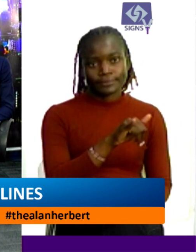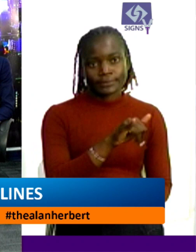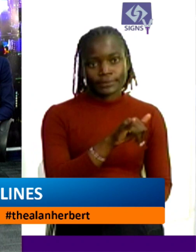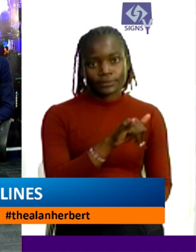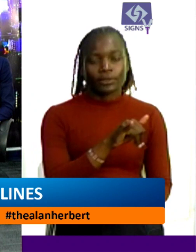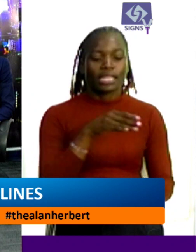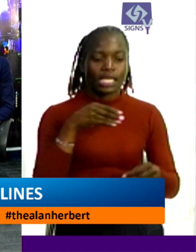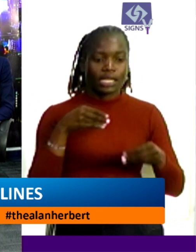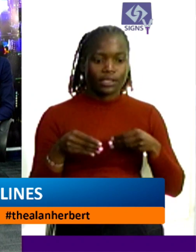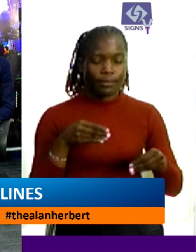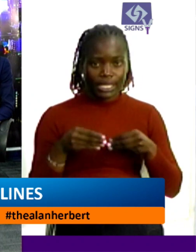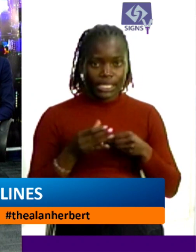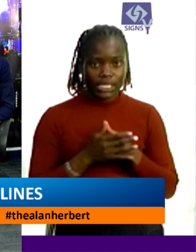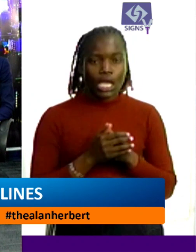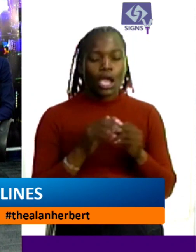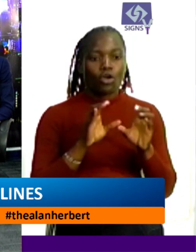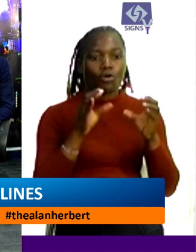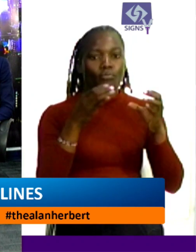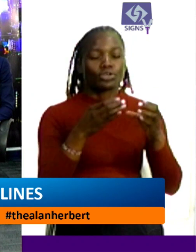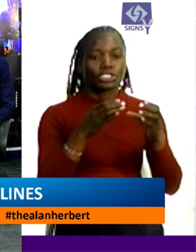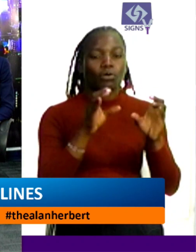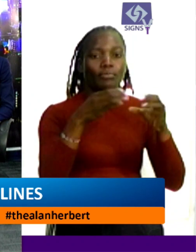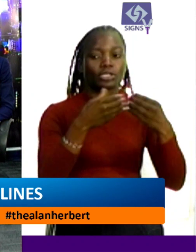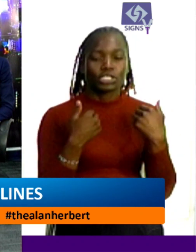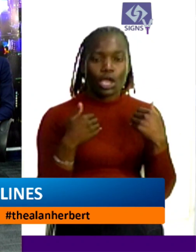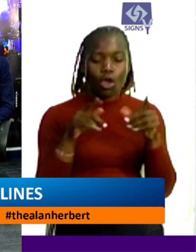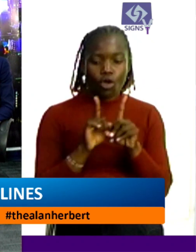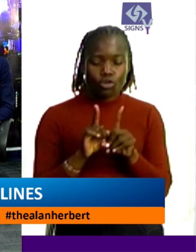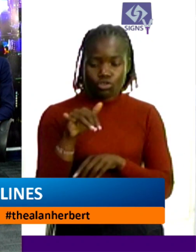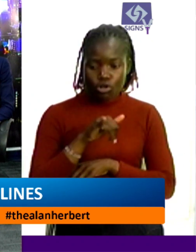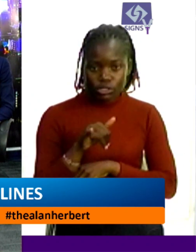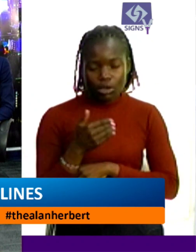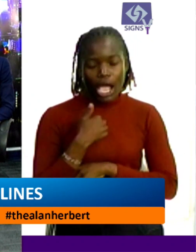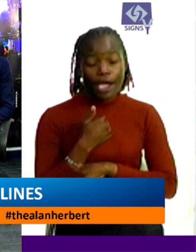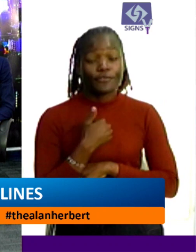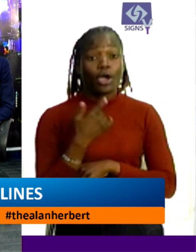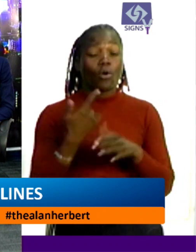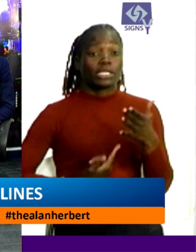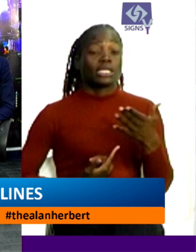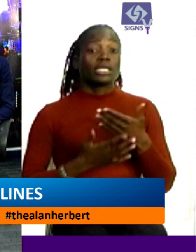the disability community also has an equal chance